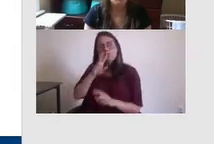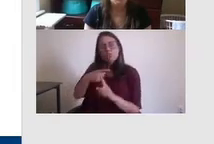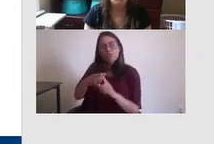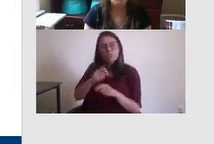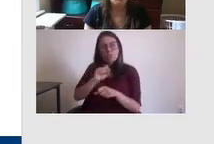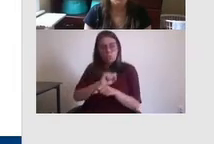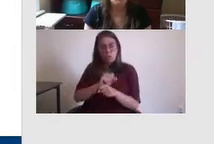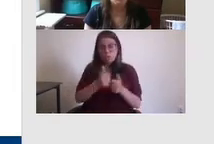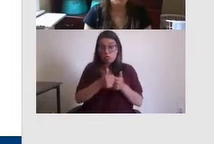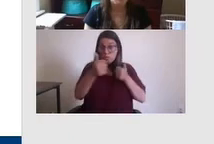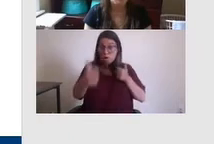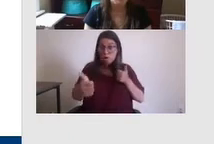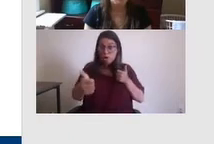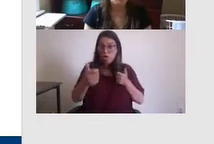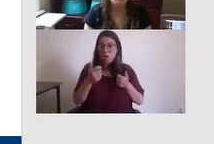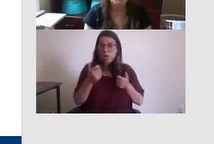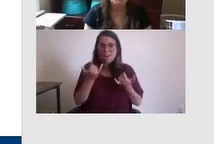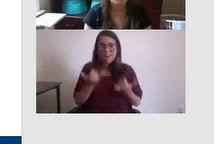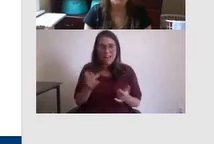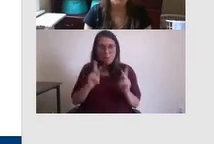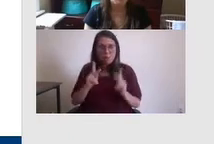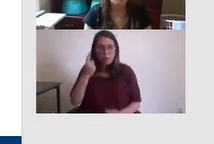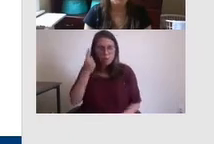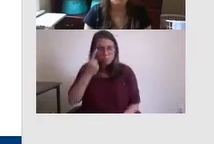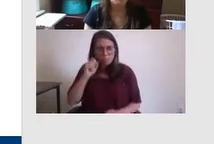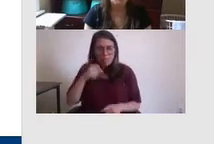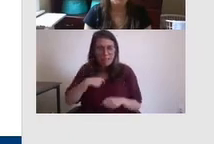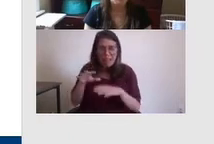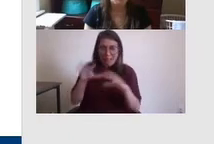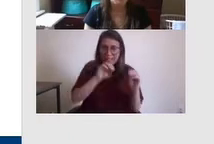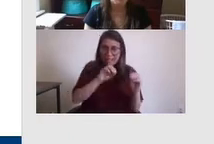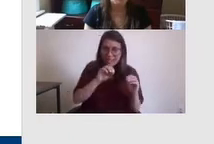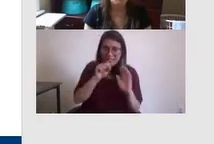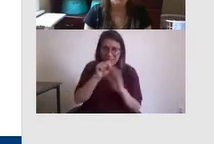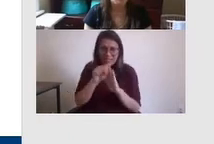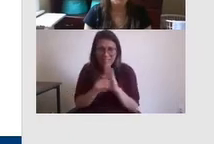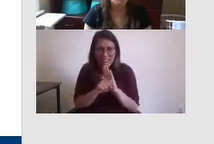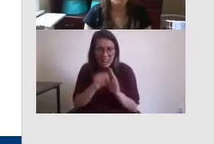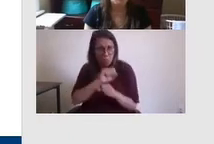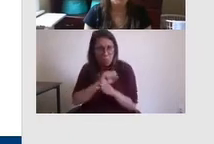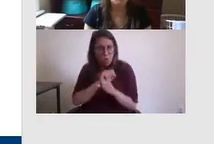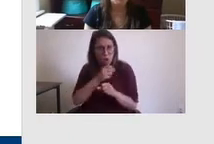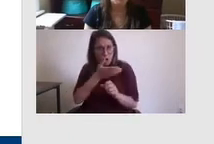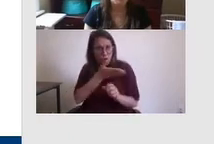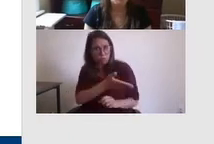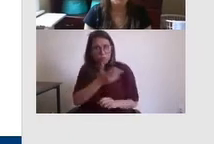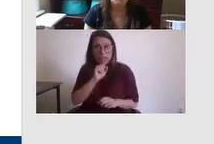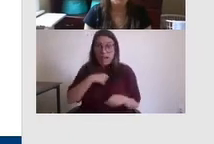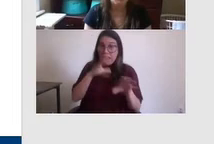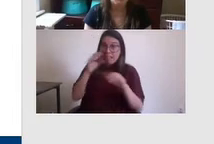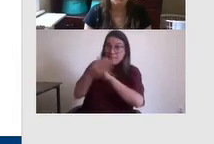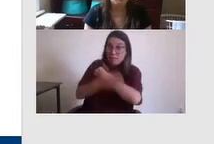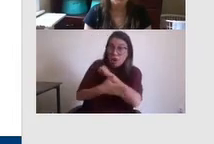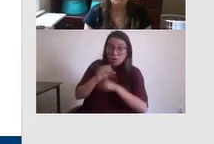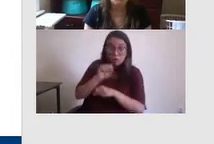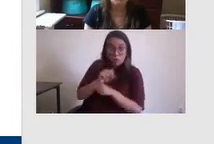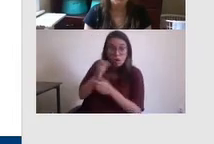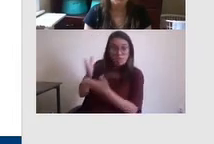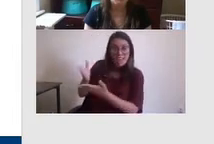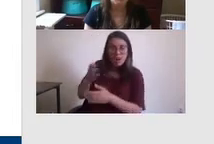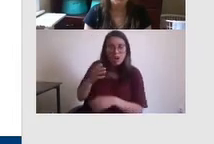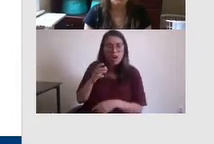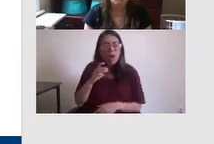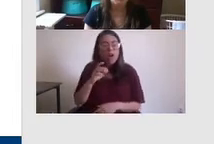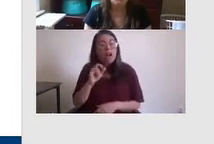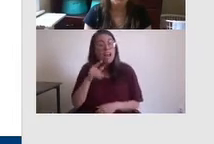remotely. Now people are asking us about working out of state and out of the country, and if you have questions like that, don't hesitate